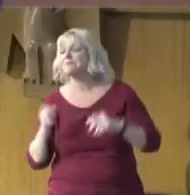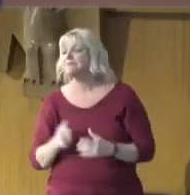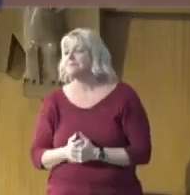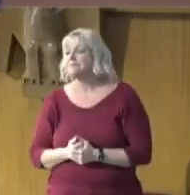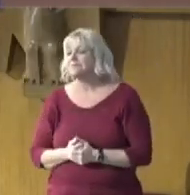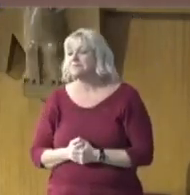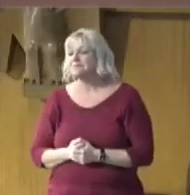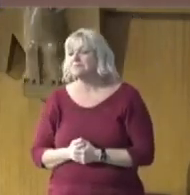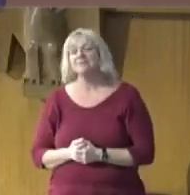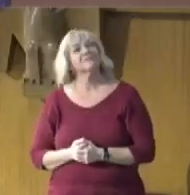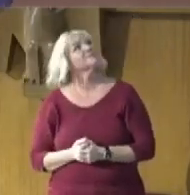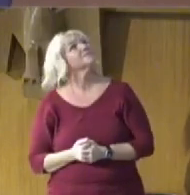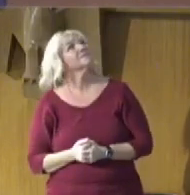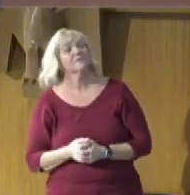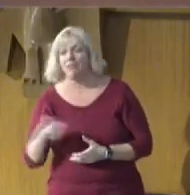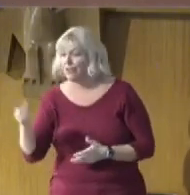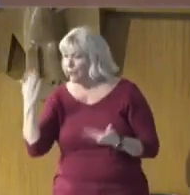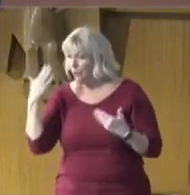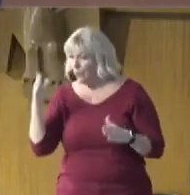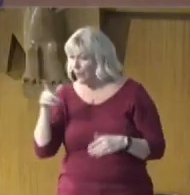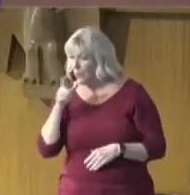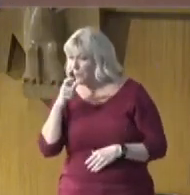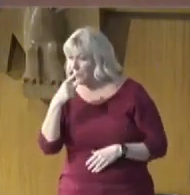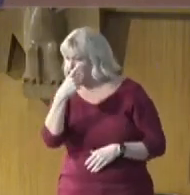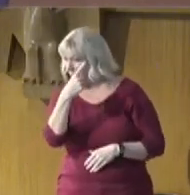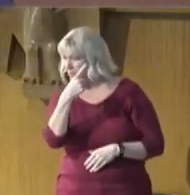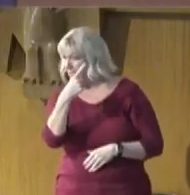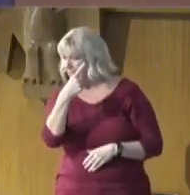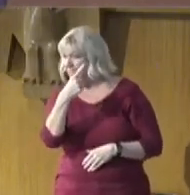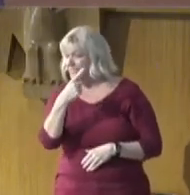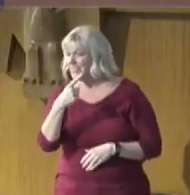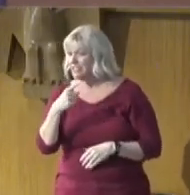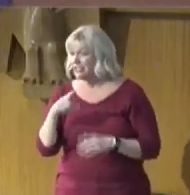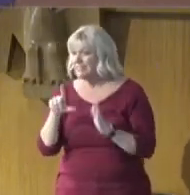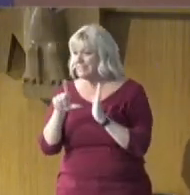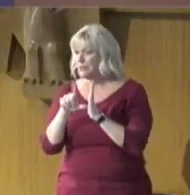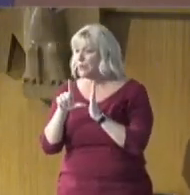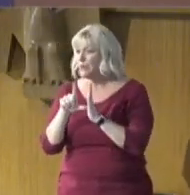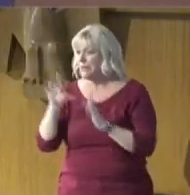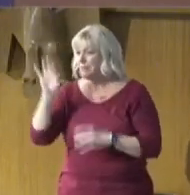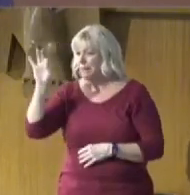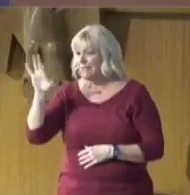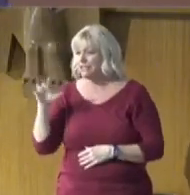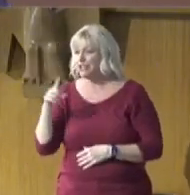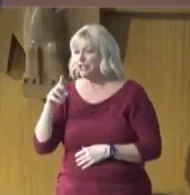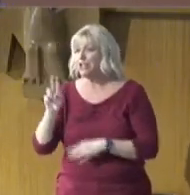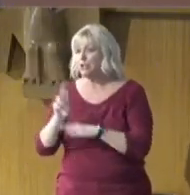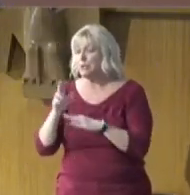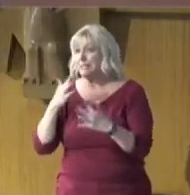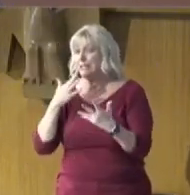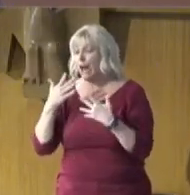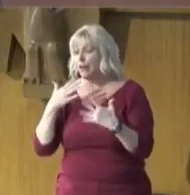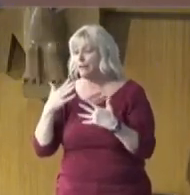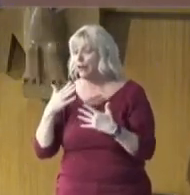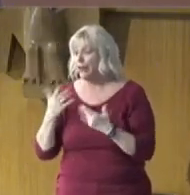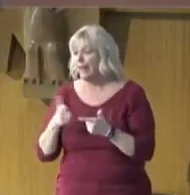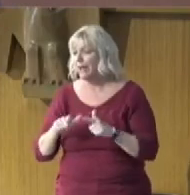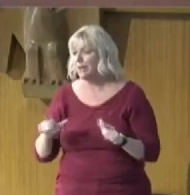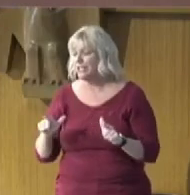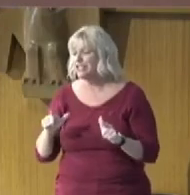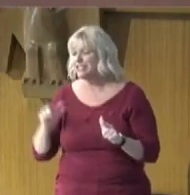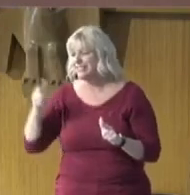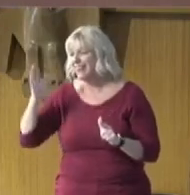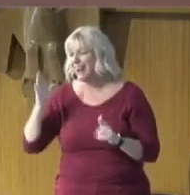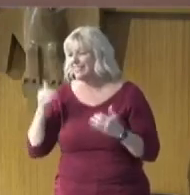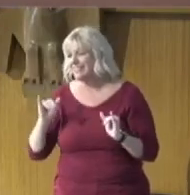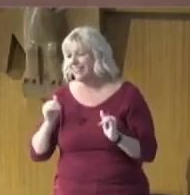this. If you don't know Nadia Bolz-Weber, she uses some colorful language and she still is loved by God. It's amazing the love of God and what it covers,